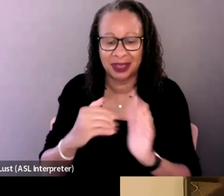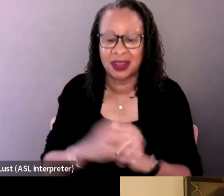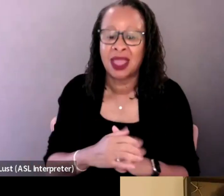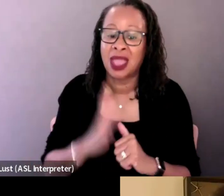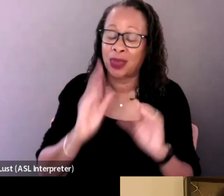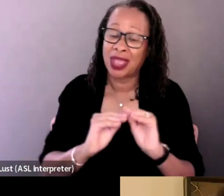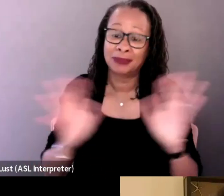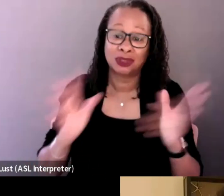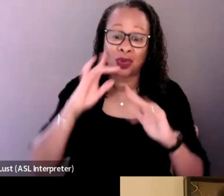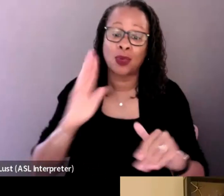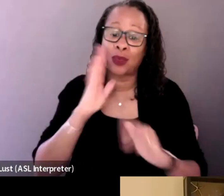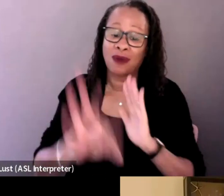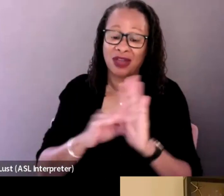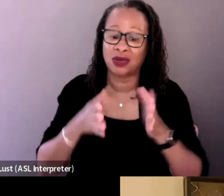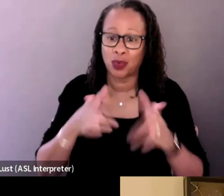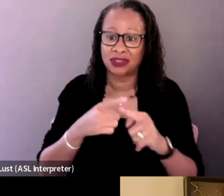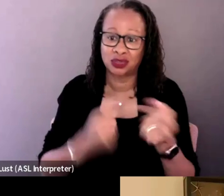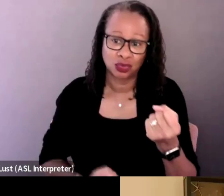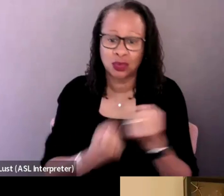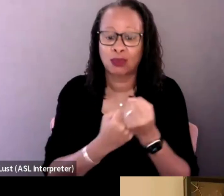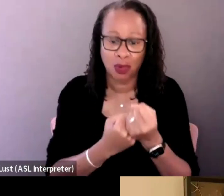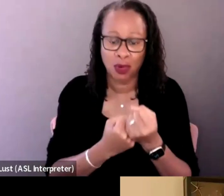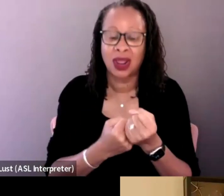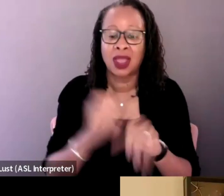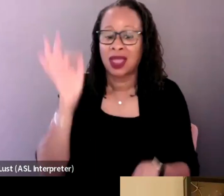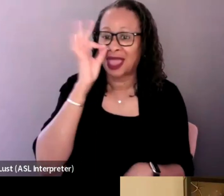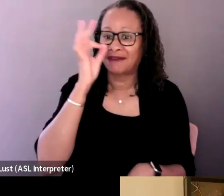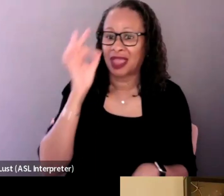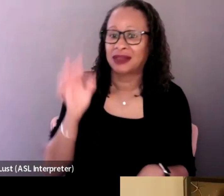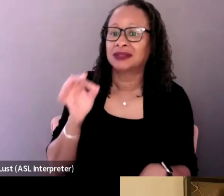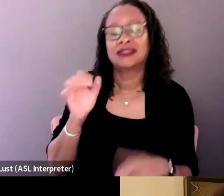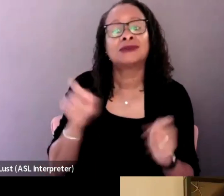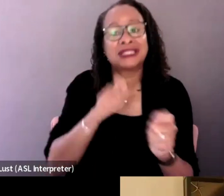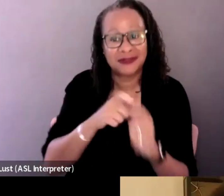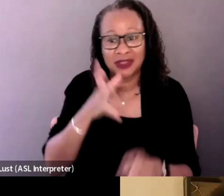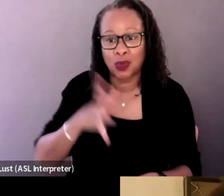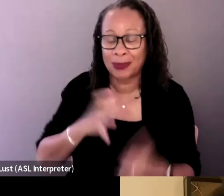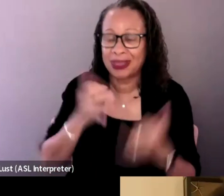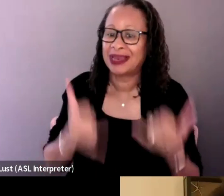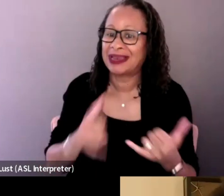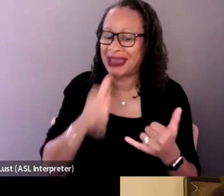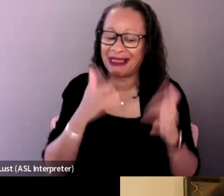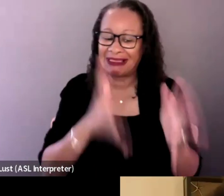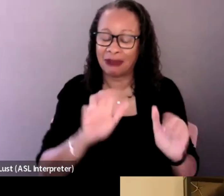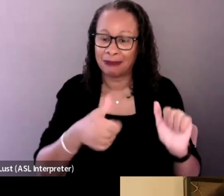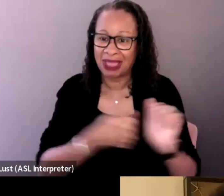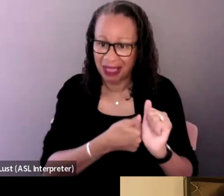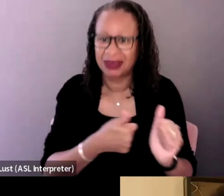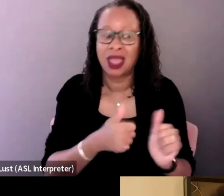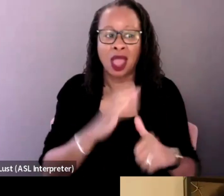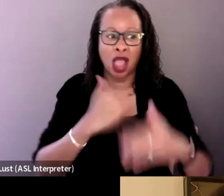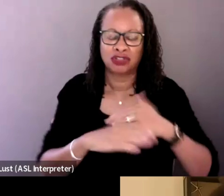hope that we find way of supporting the Afghan, especially the Afghan woman nowadays, and not keep them left behind under the iron fist